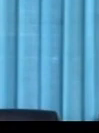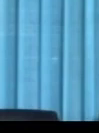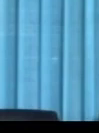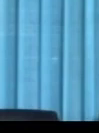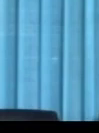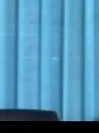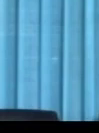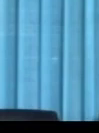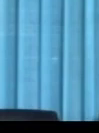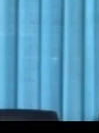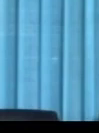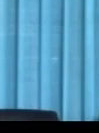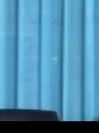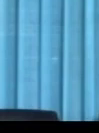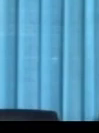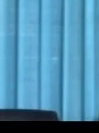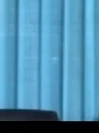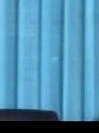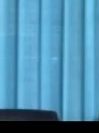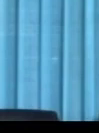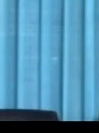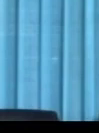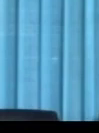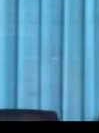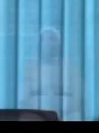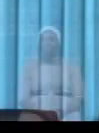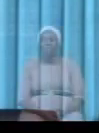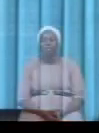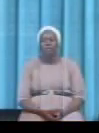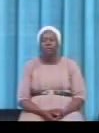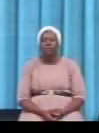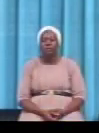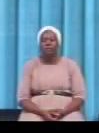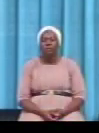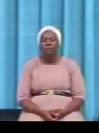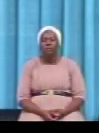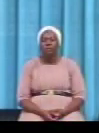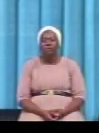solver? I want you to shout, it's all about Jesus.